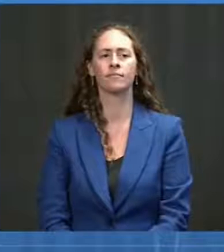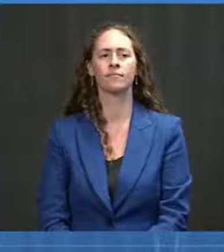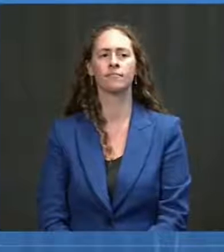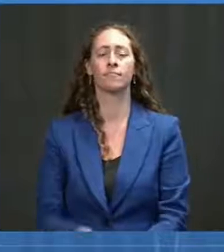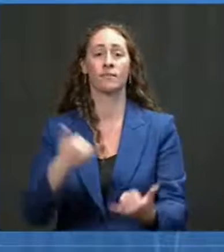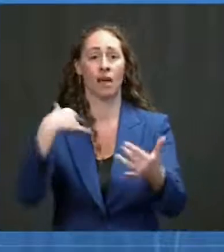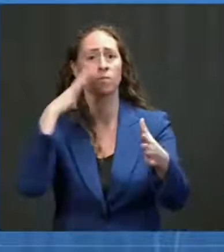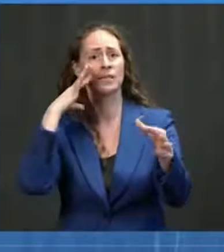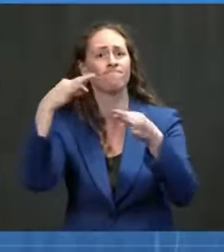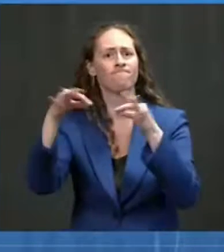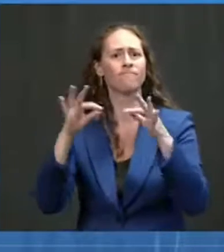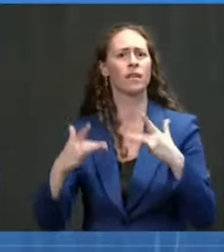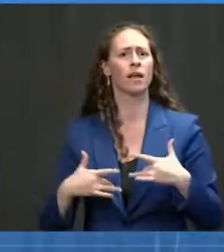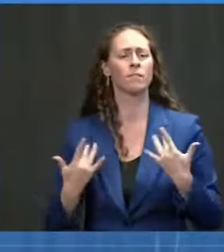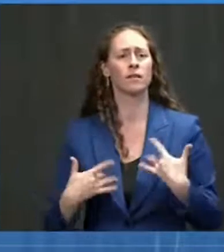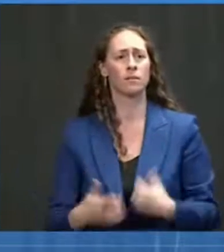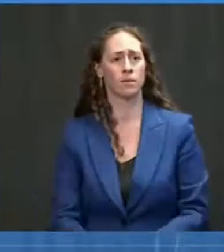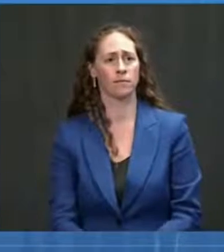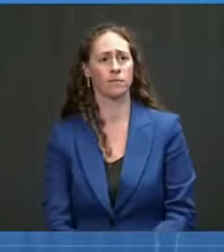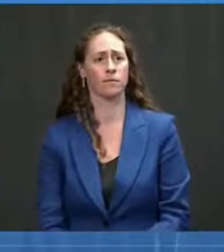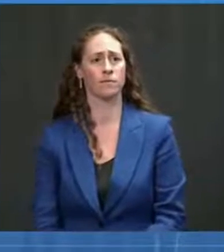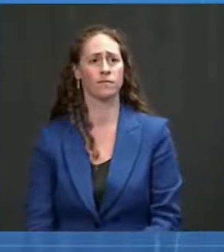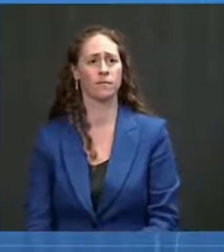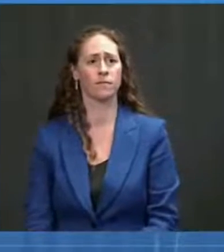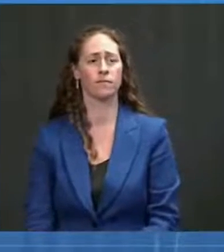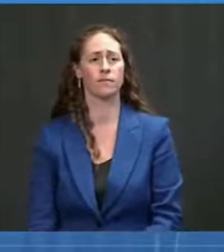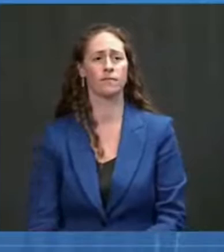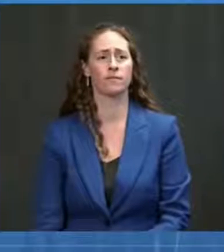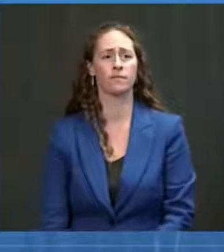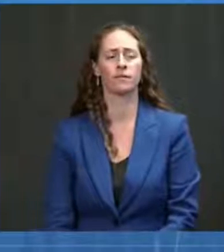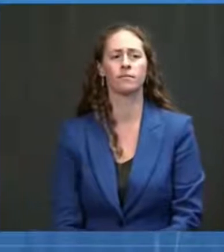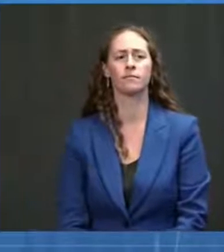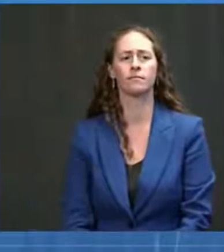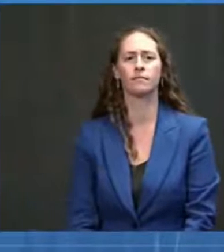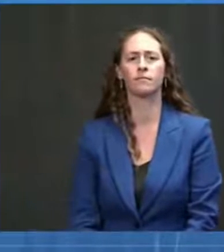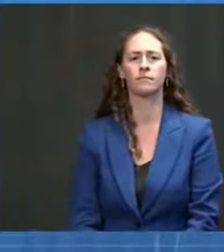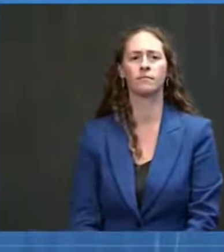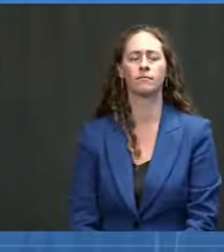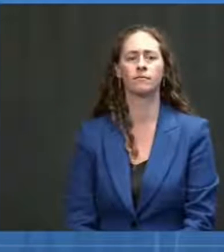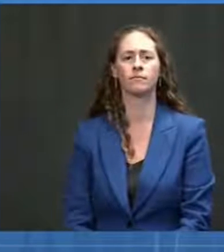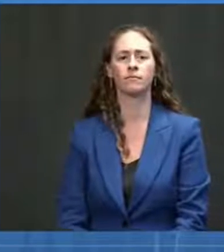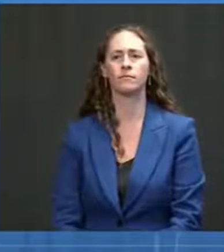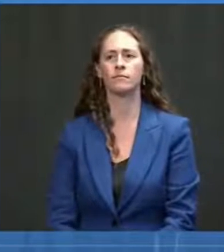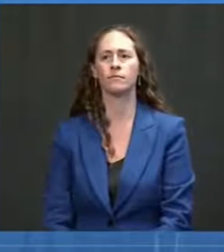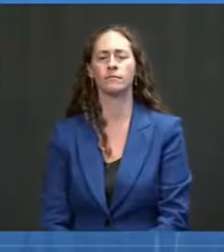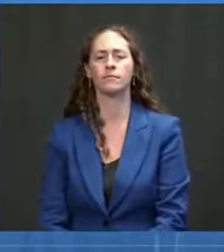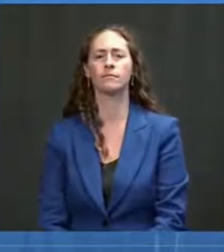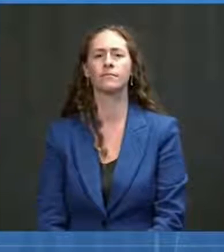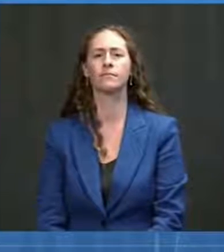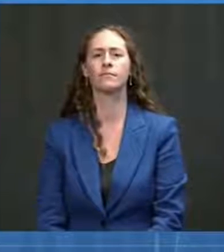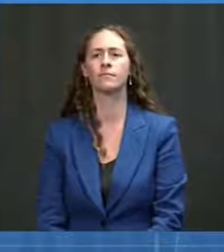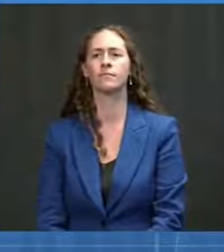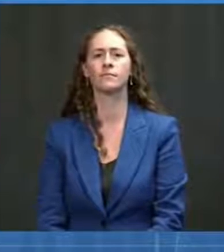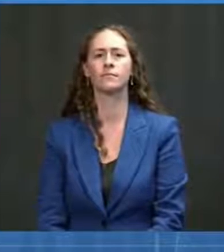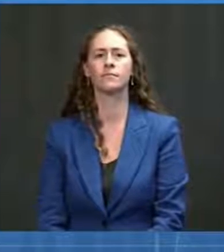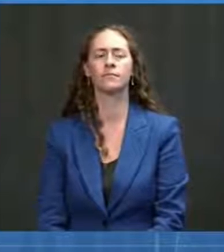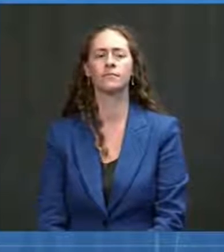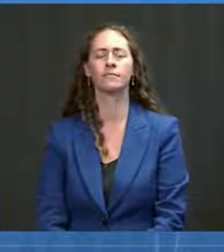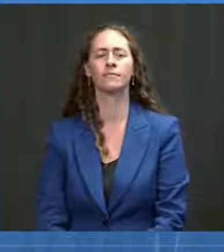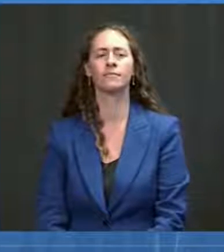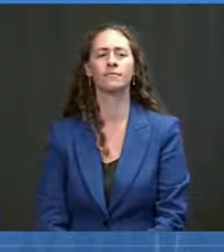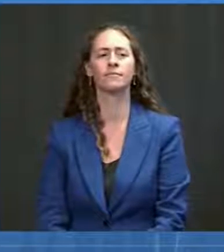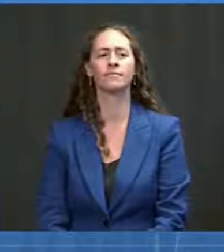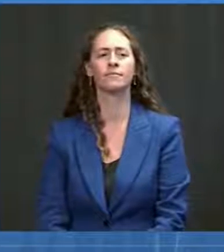Today, we are releasing 3 articles in MMWR with data I will now describe that are helping to inform our booster